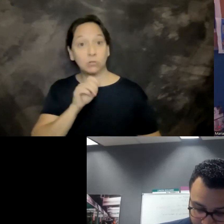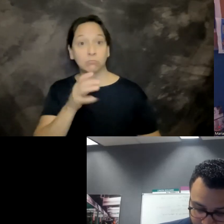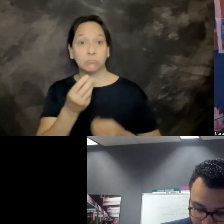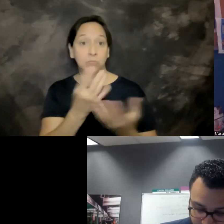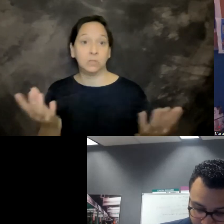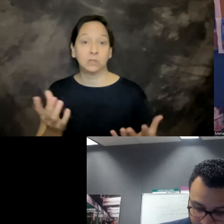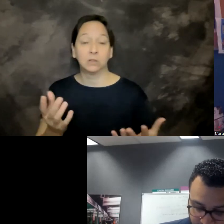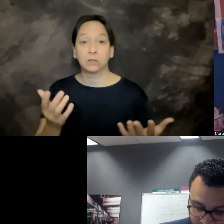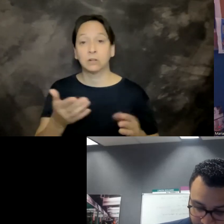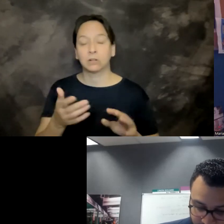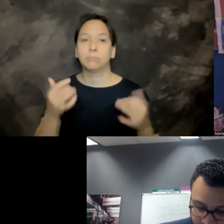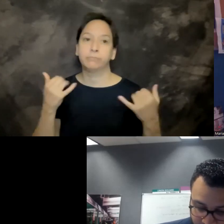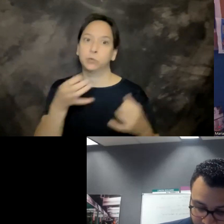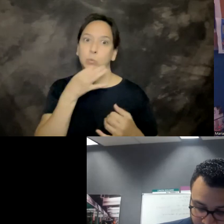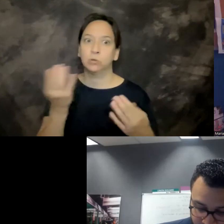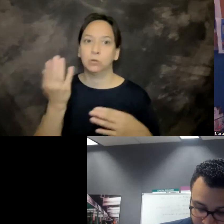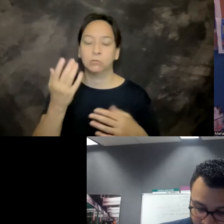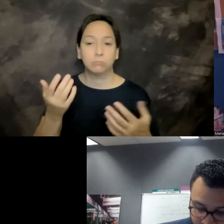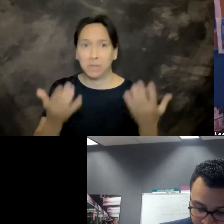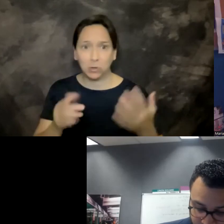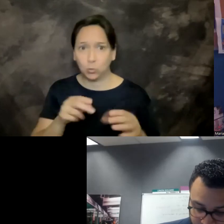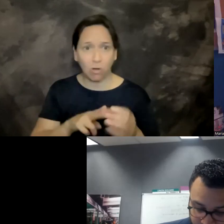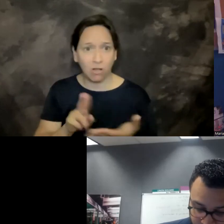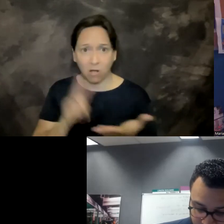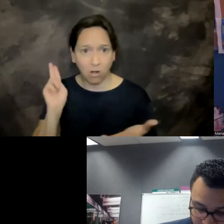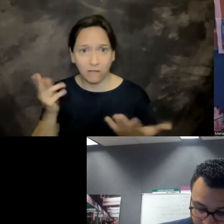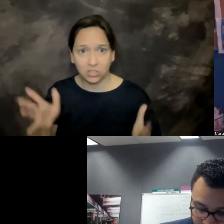before we close out, but I'm not sure if you already logged out of the call.